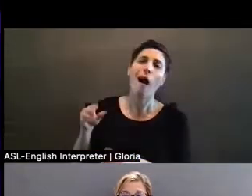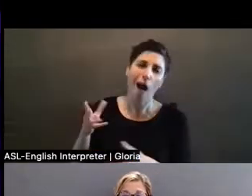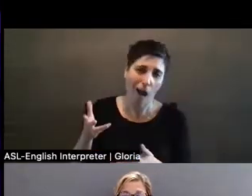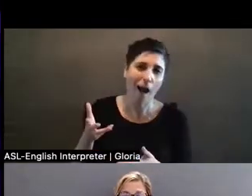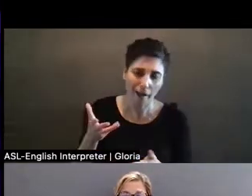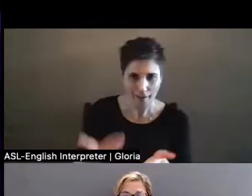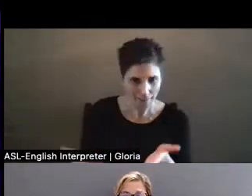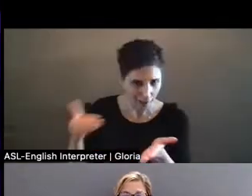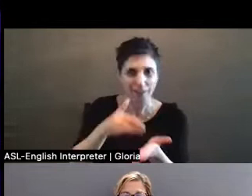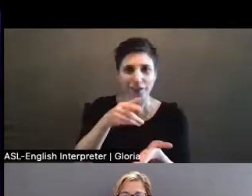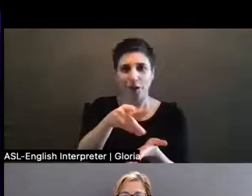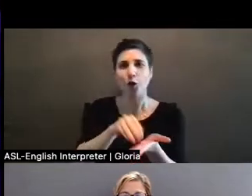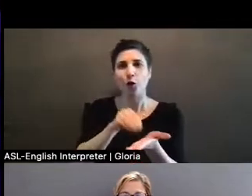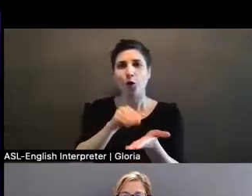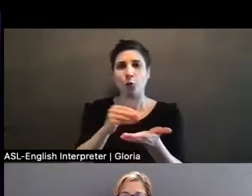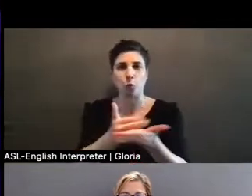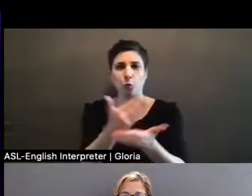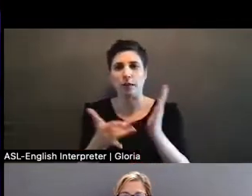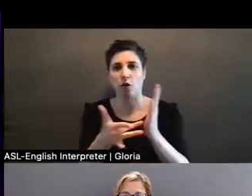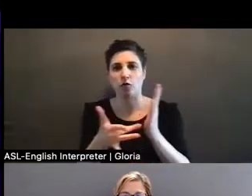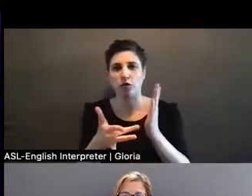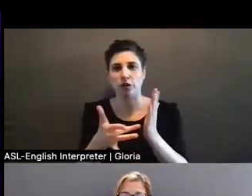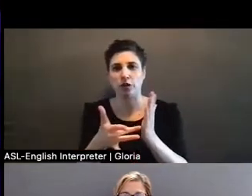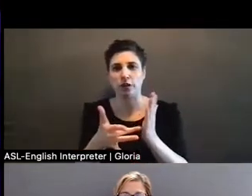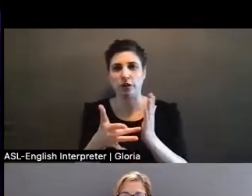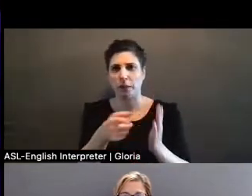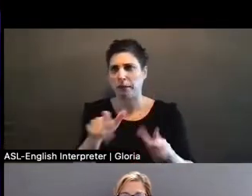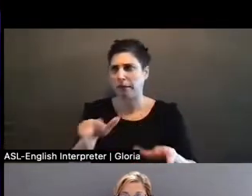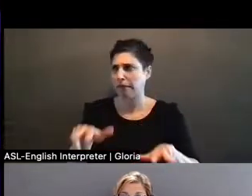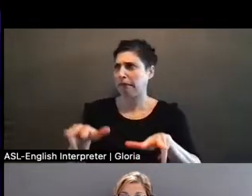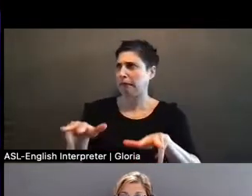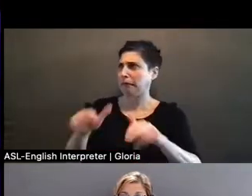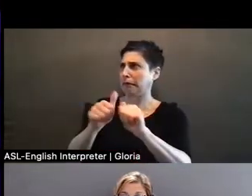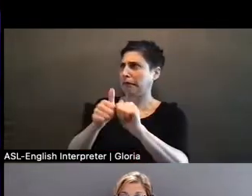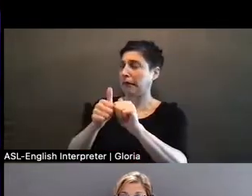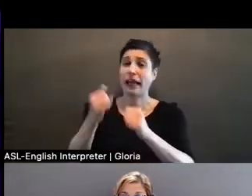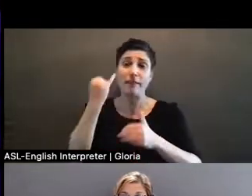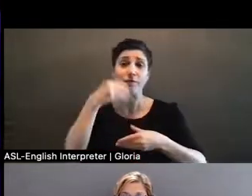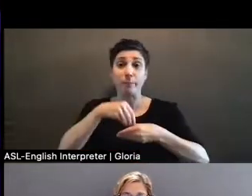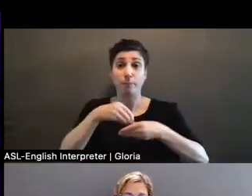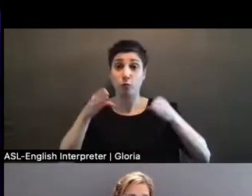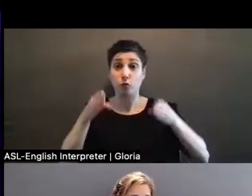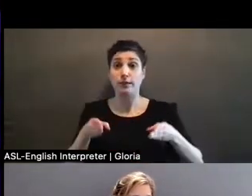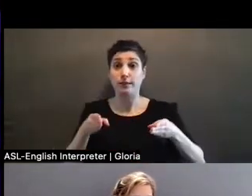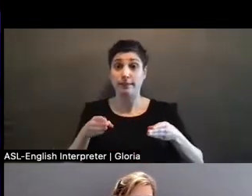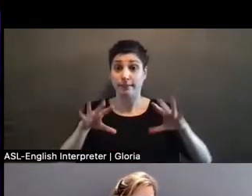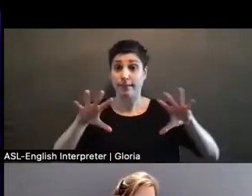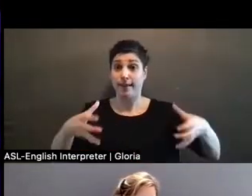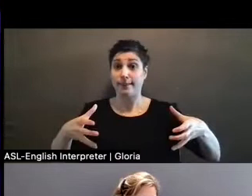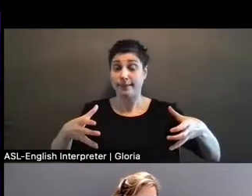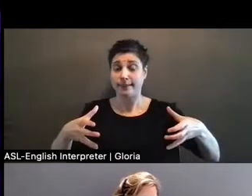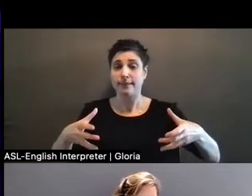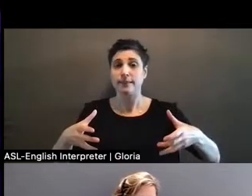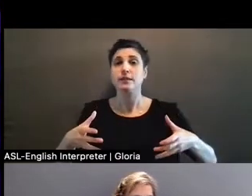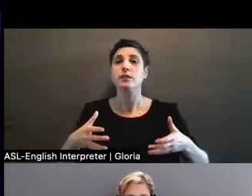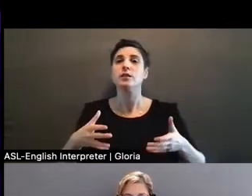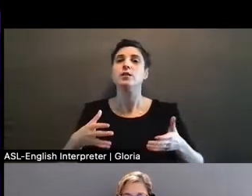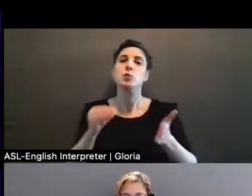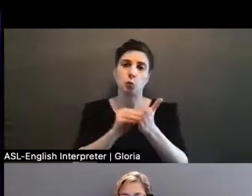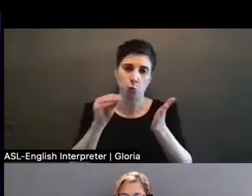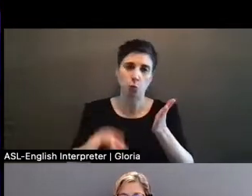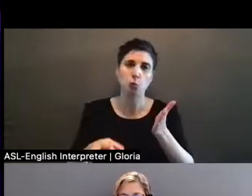technologies. If you are having a class in person, often the students will naturally